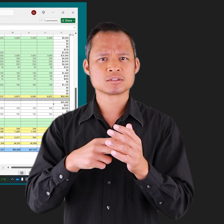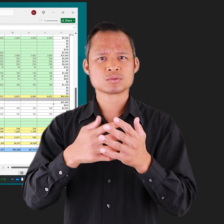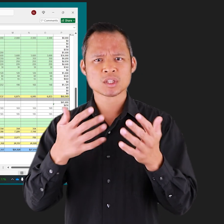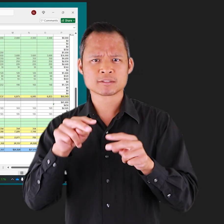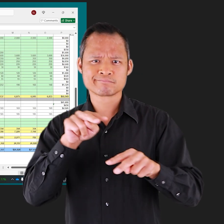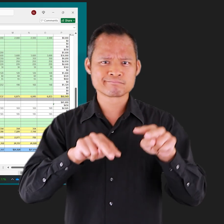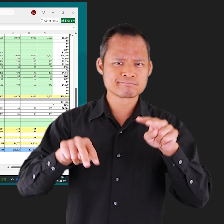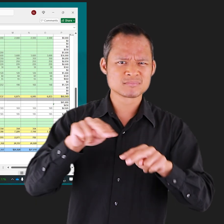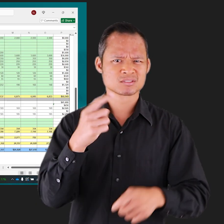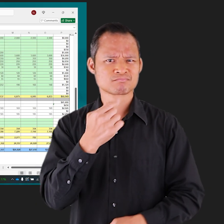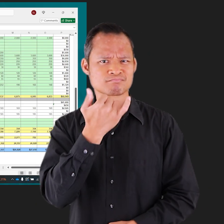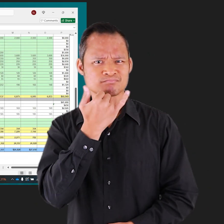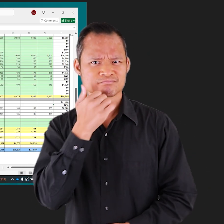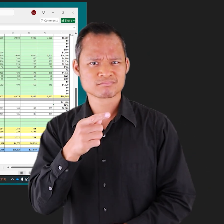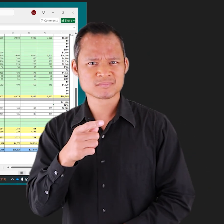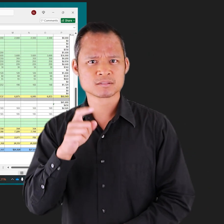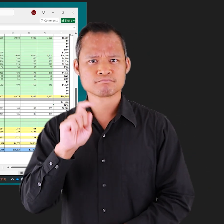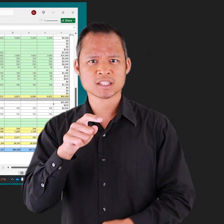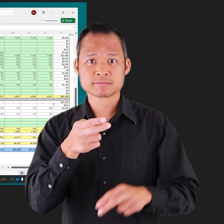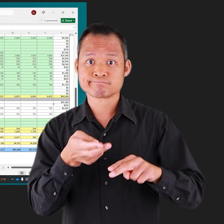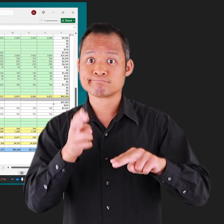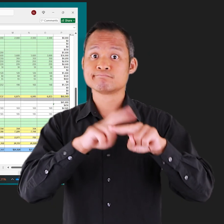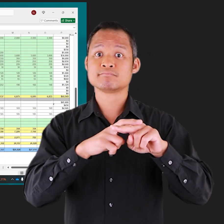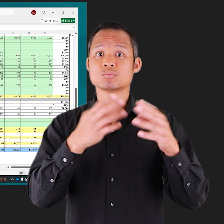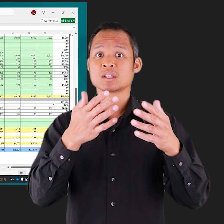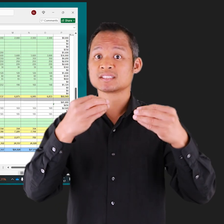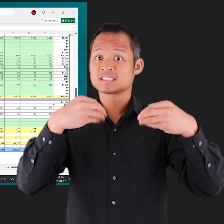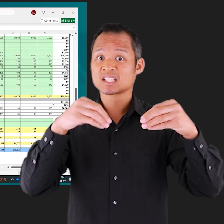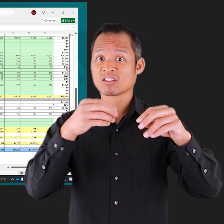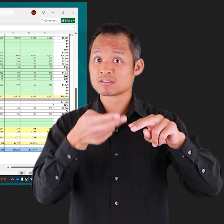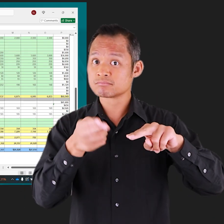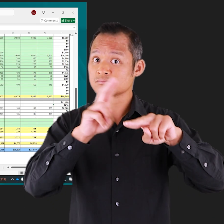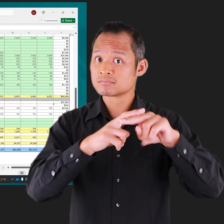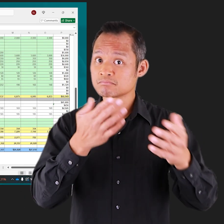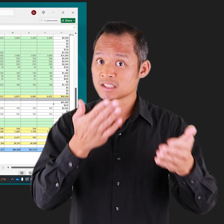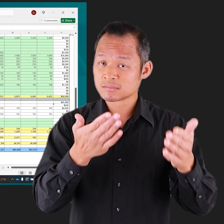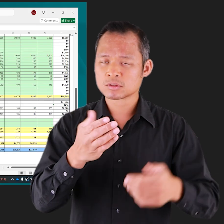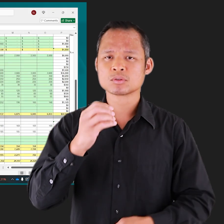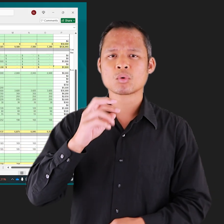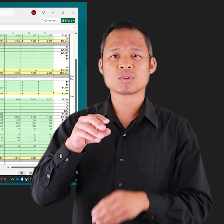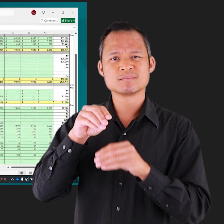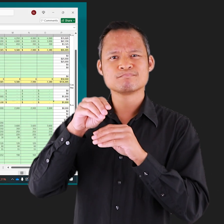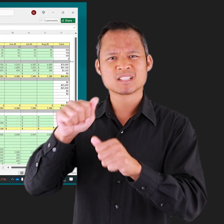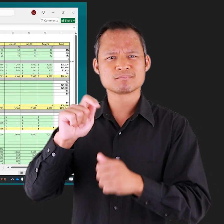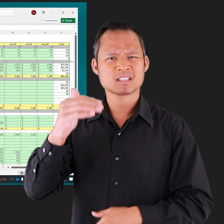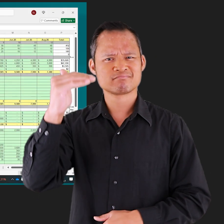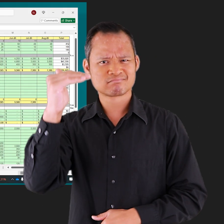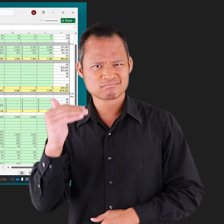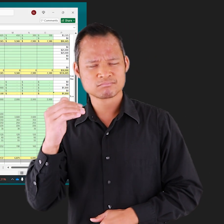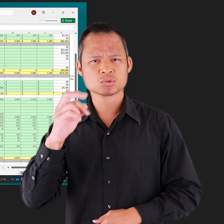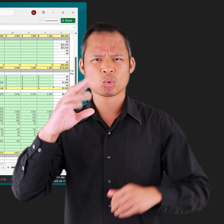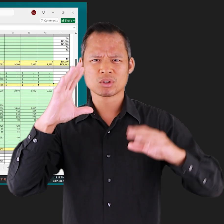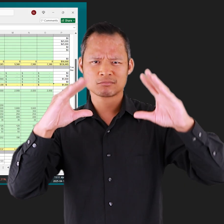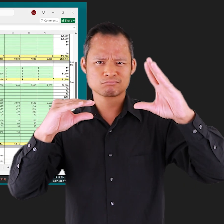no such thing as a negative dollars in your bank account. If that is the case, you have done something incorrectly. You have some choices. You can